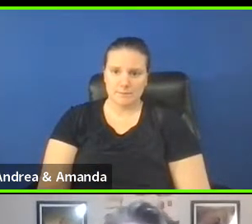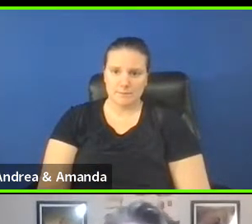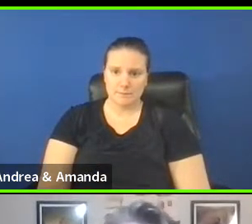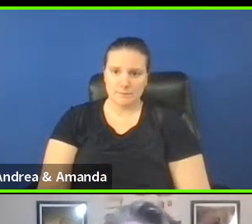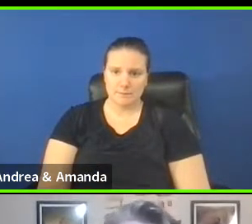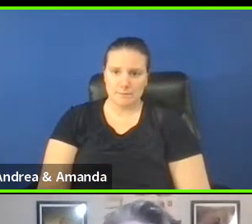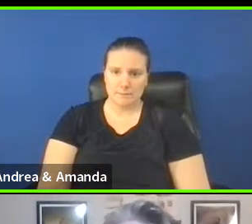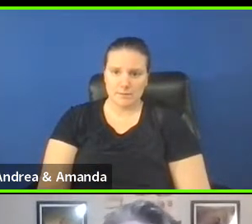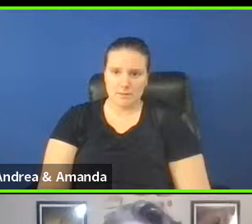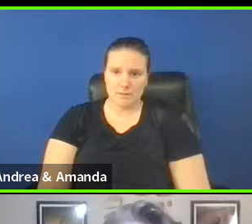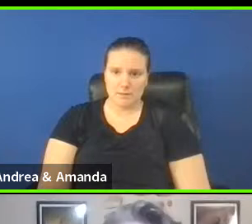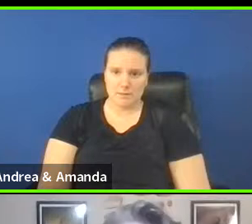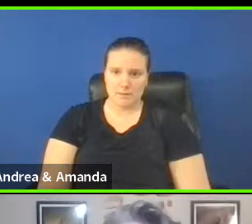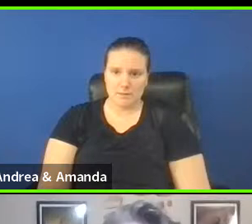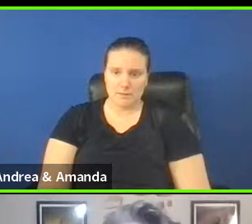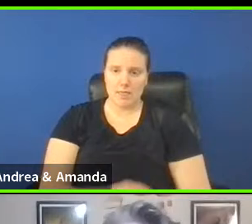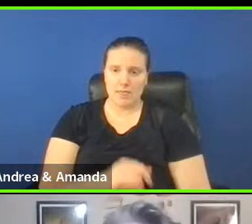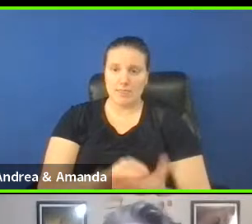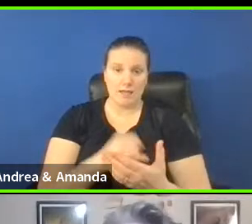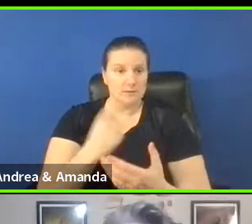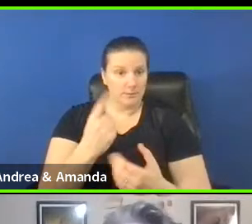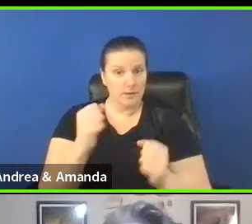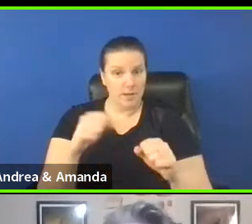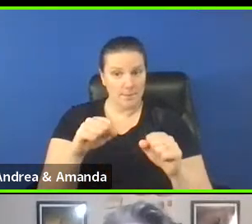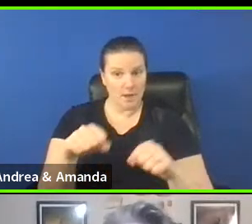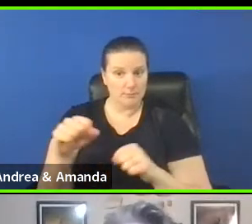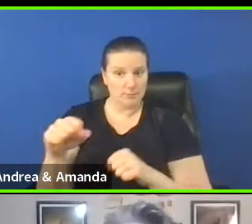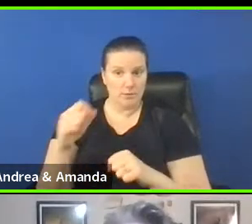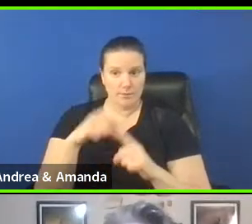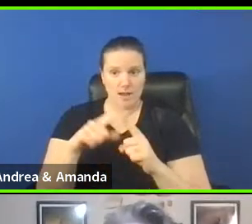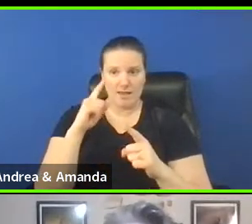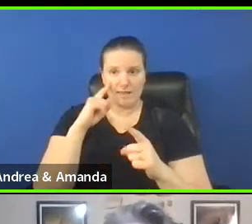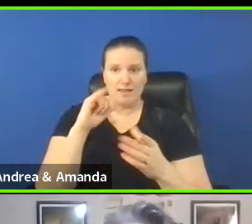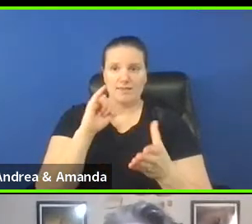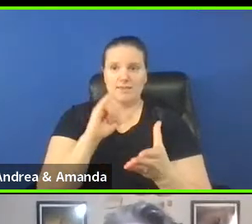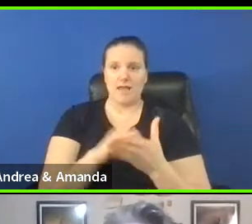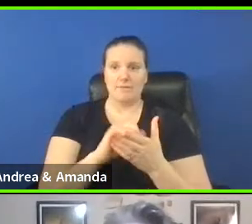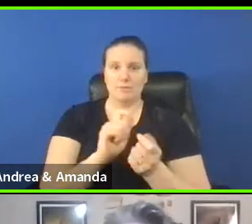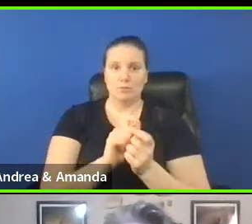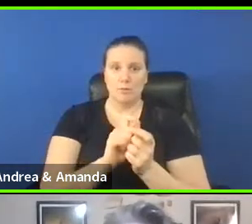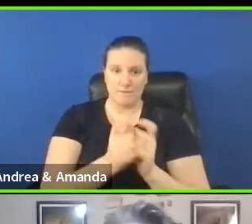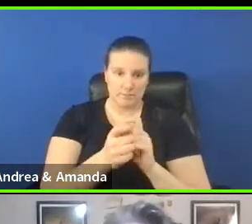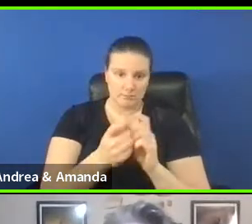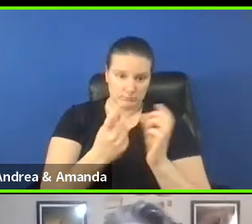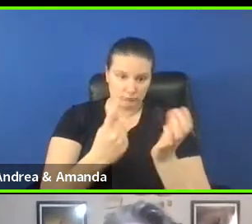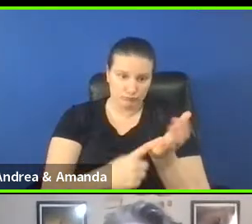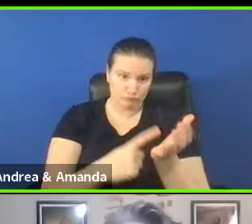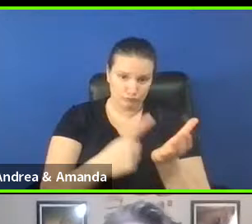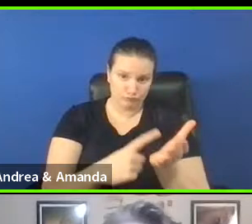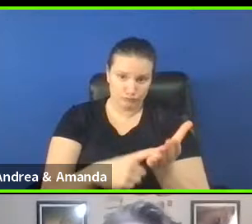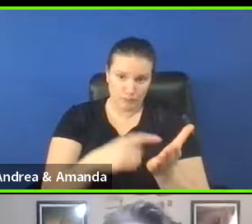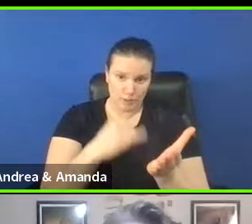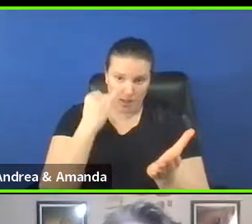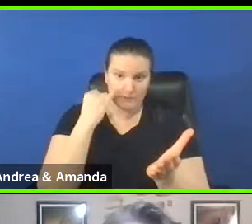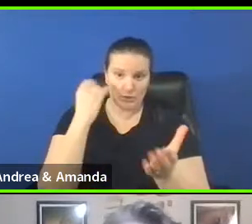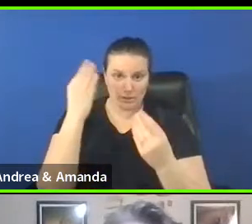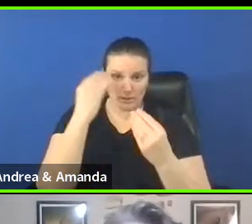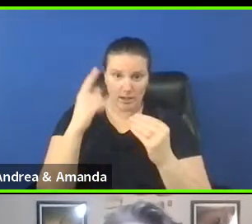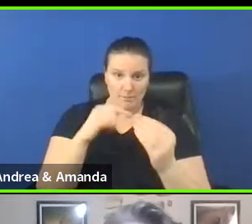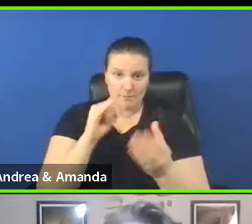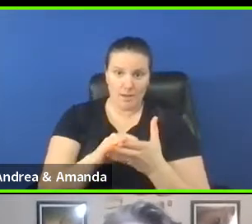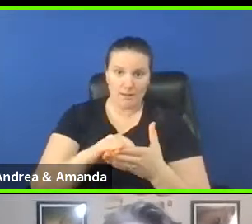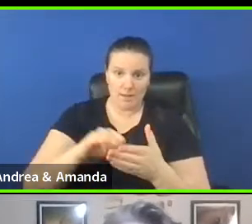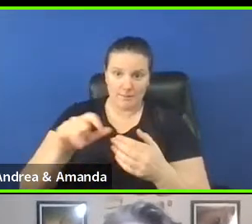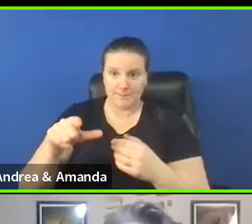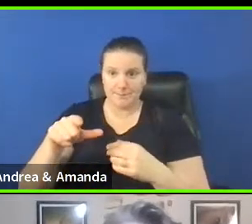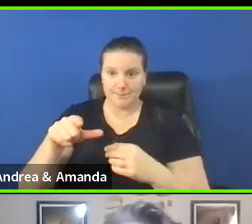It certainly is something that would be possible. And that would be, I think, one of those things that would be a refinement conversation. And so if I think about, like, for